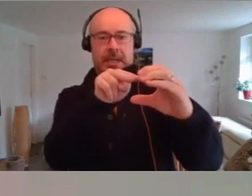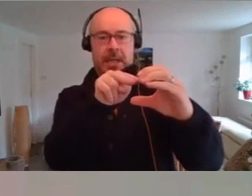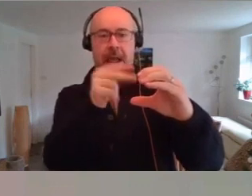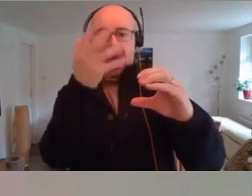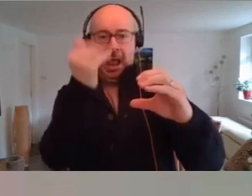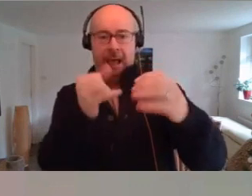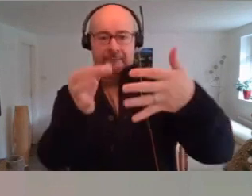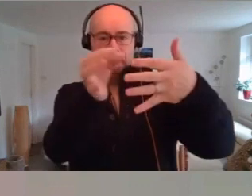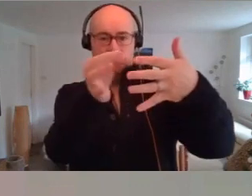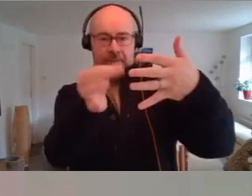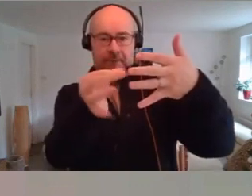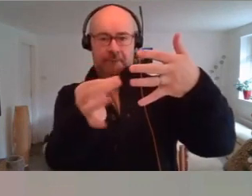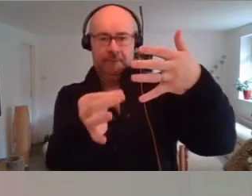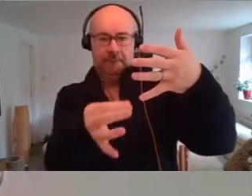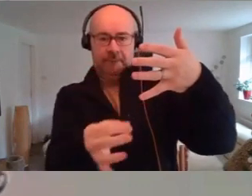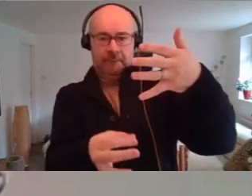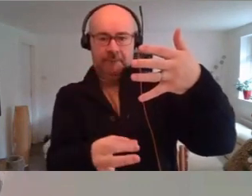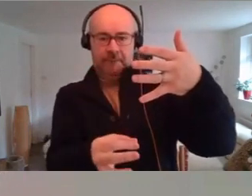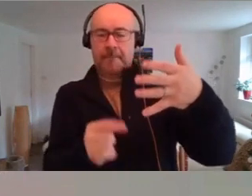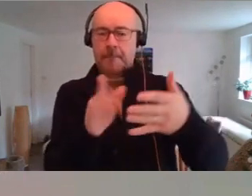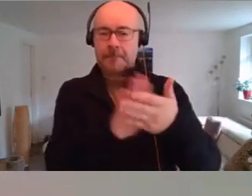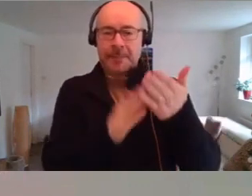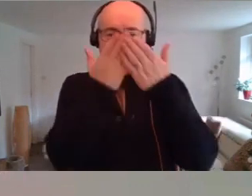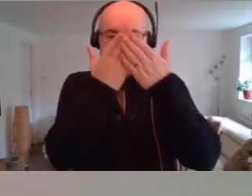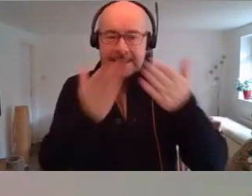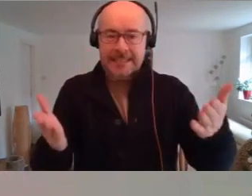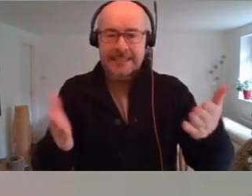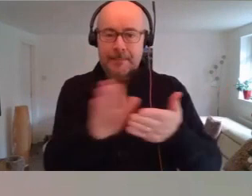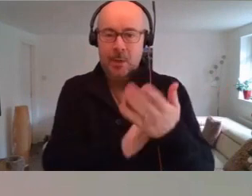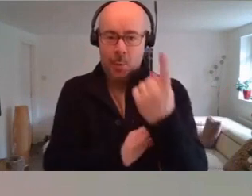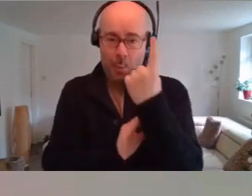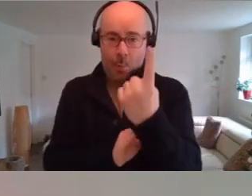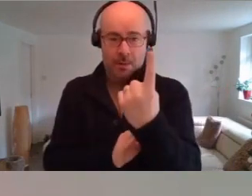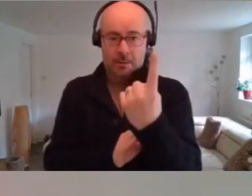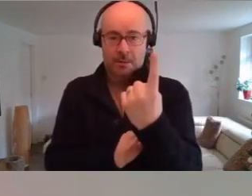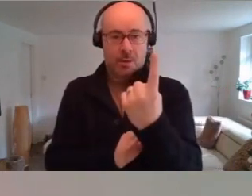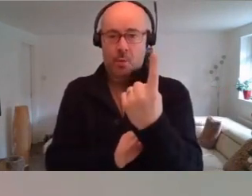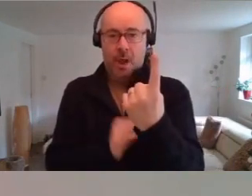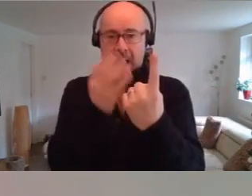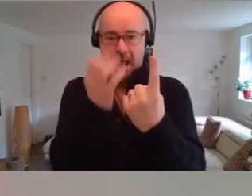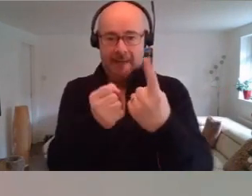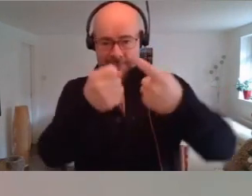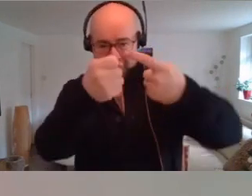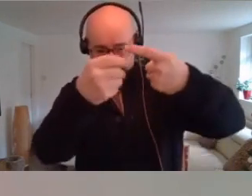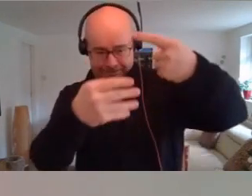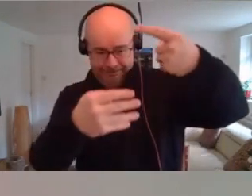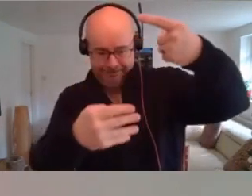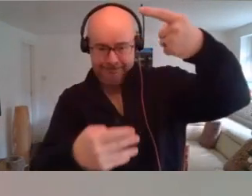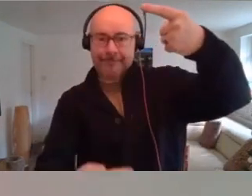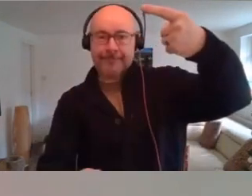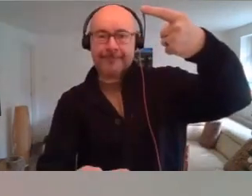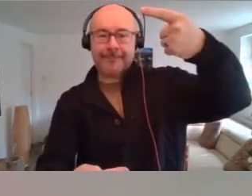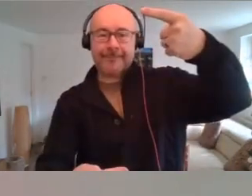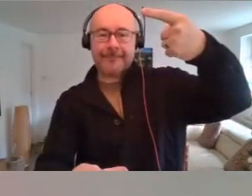And dignity might not mean just one thing, but it captures all of these different ideas, even down to